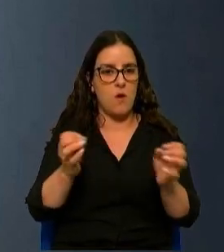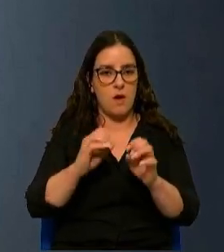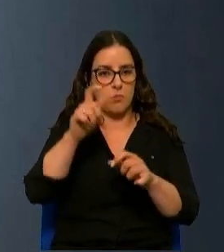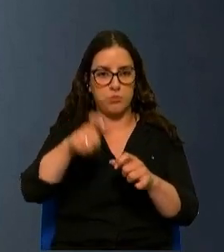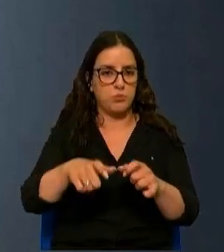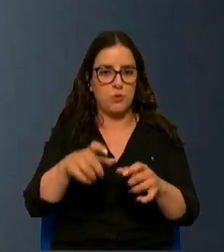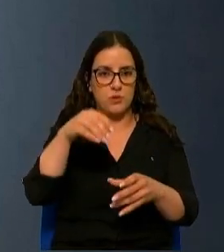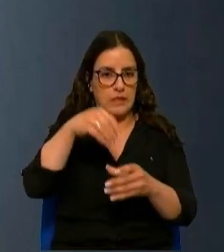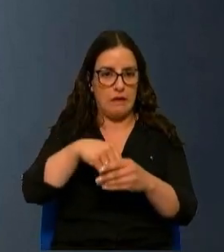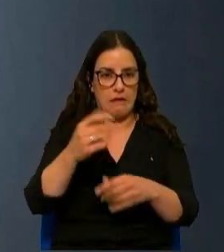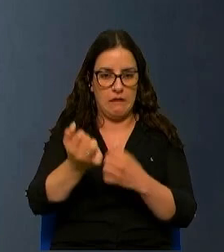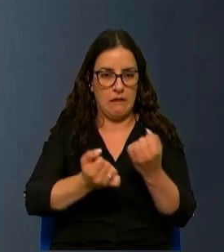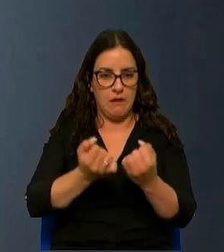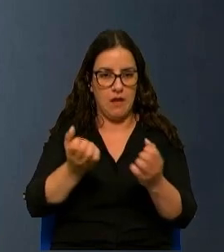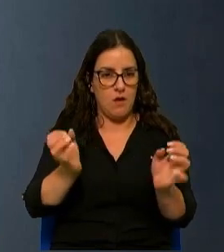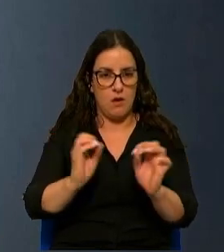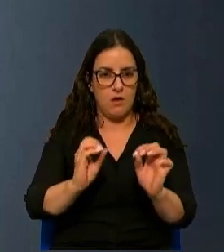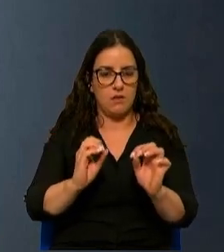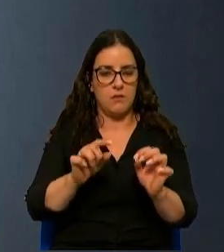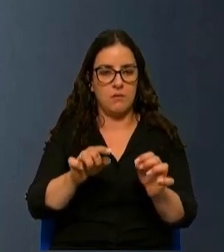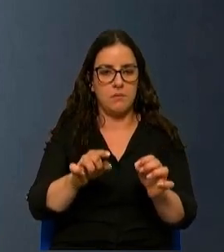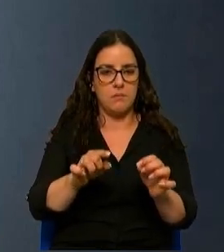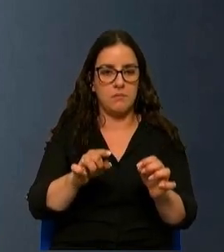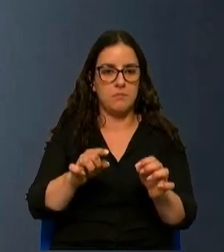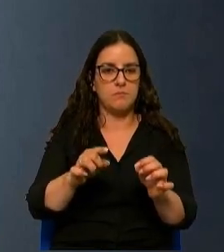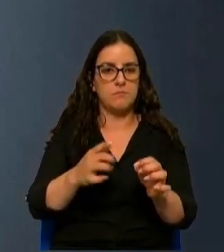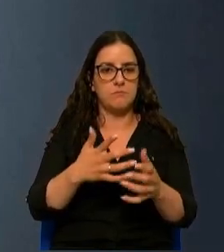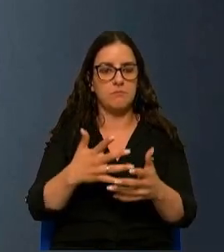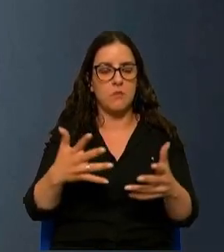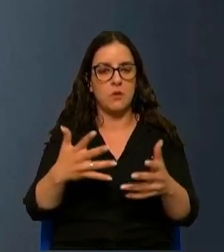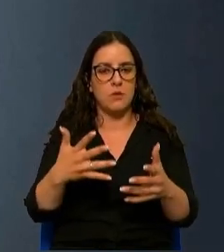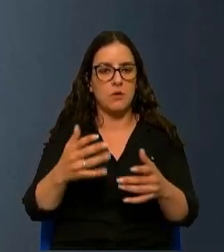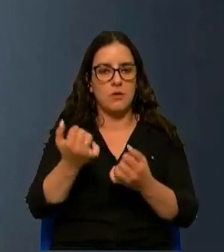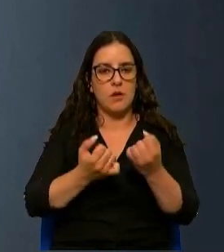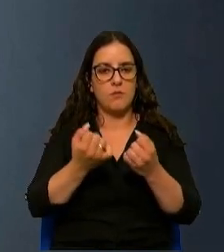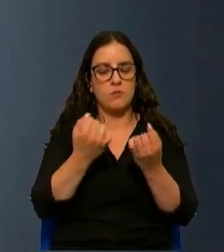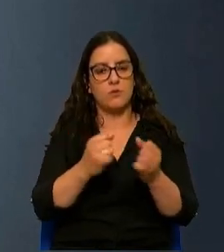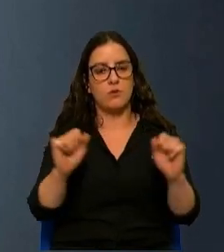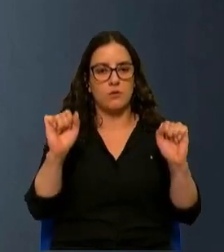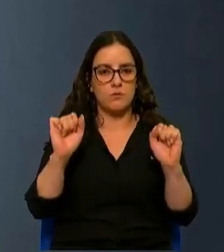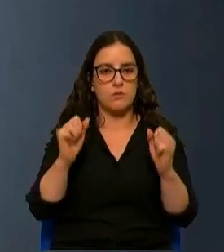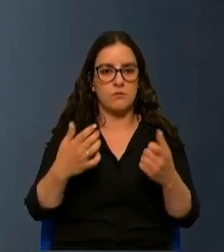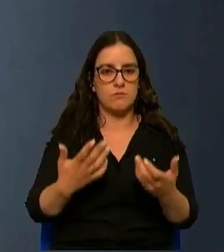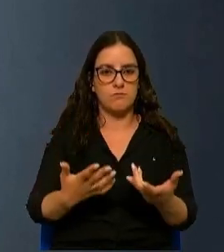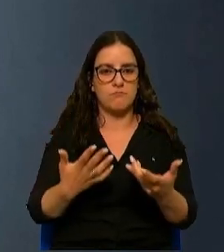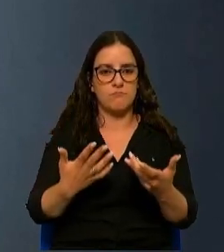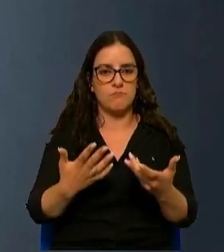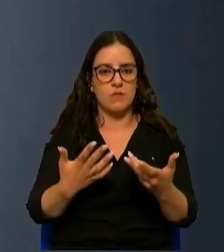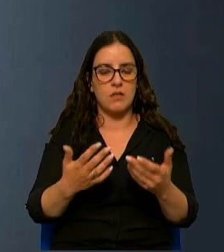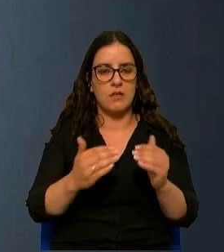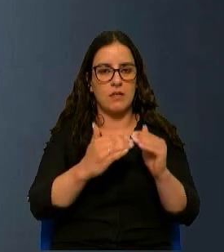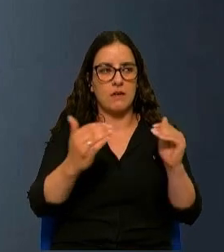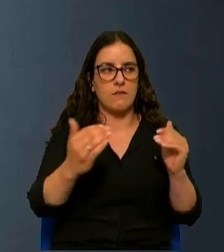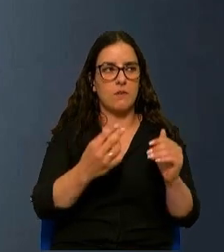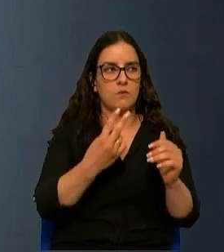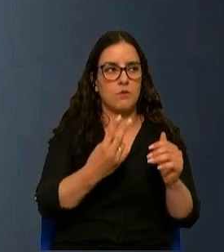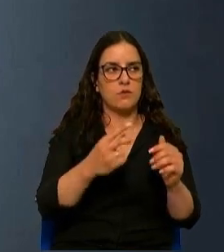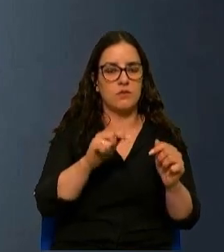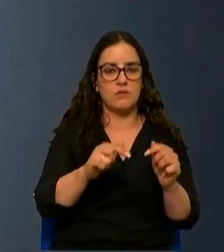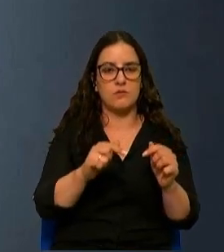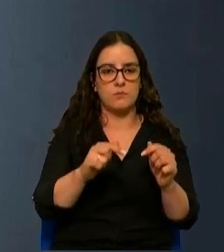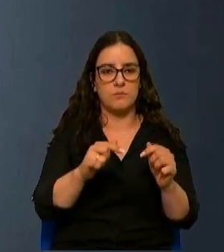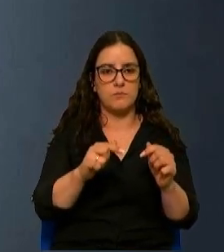at all. Now, most autonomous vehicles that people talk about now are actually only at level two on this scale.